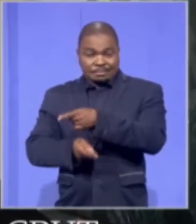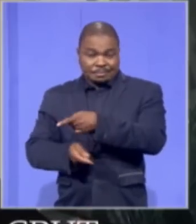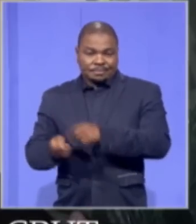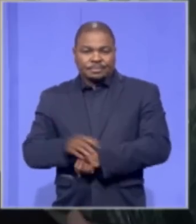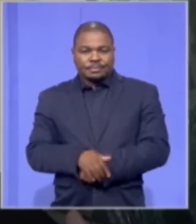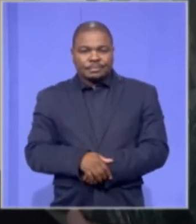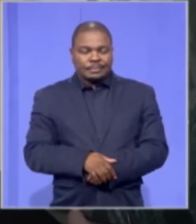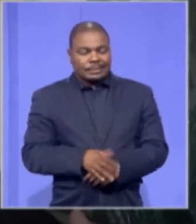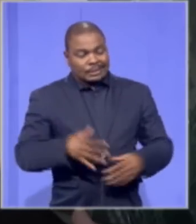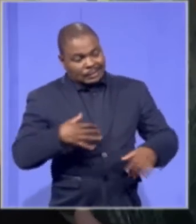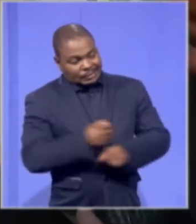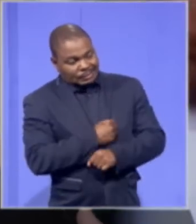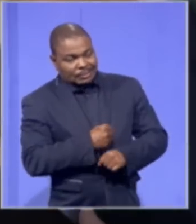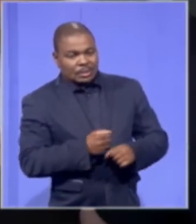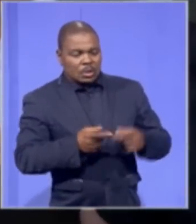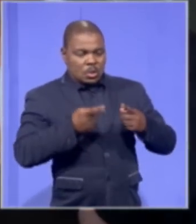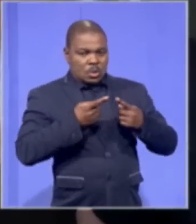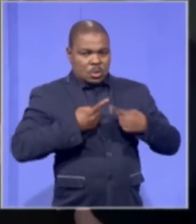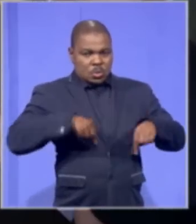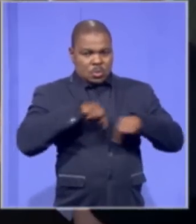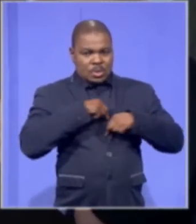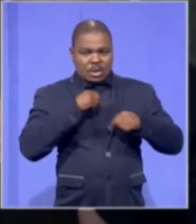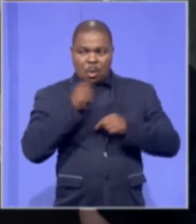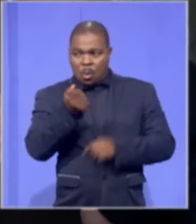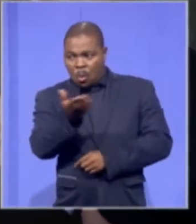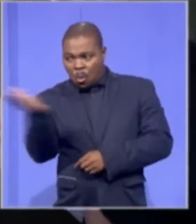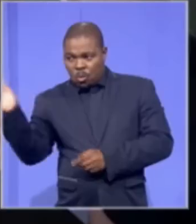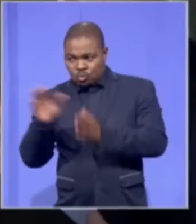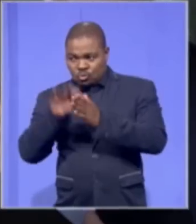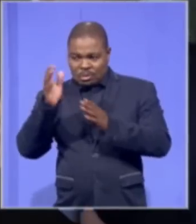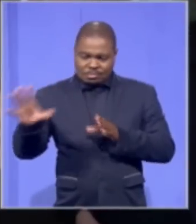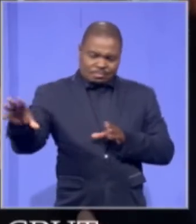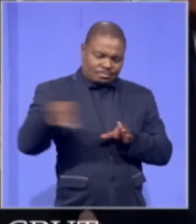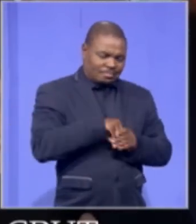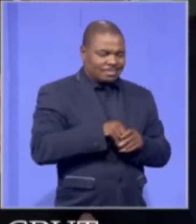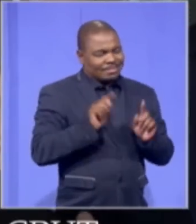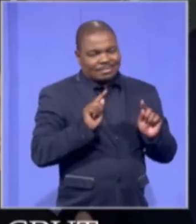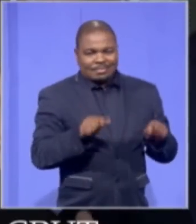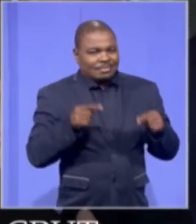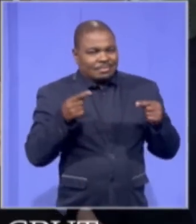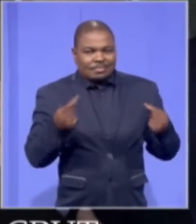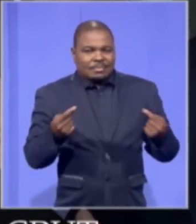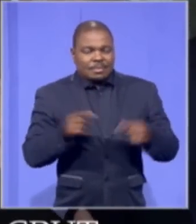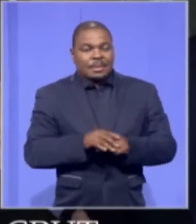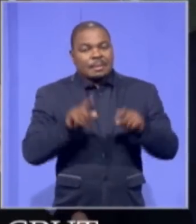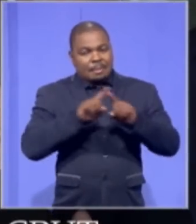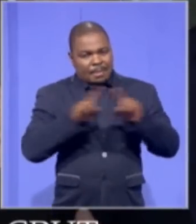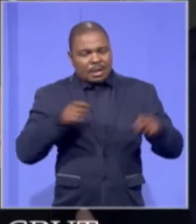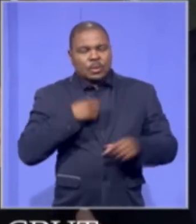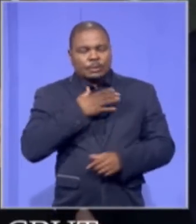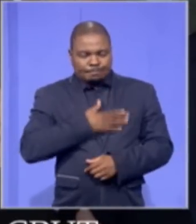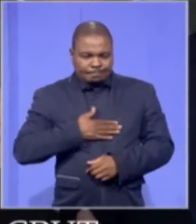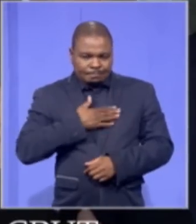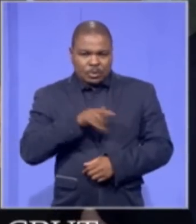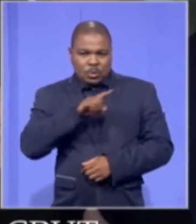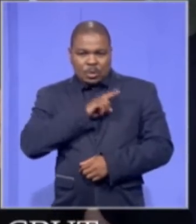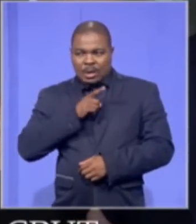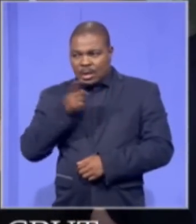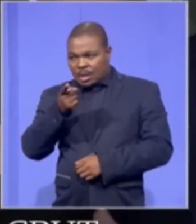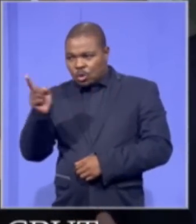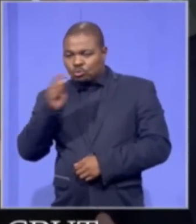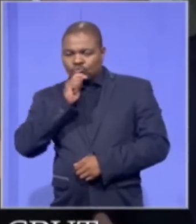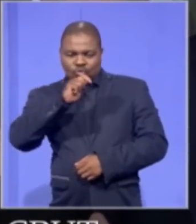Unfortunately, we will not be able to accommodate all the students. But we appreciate the trust in Bryant